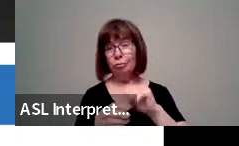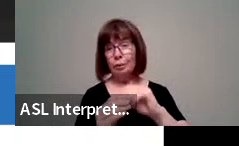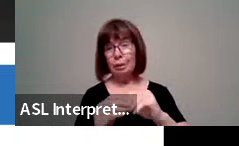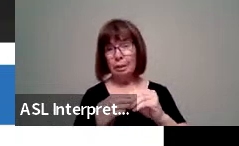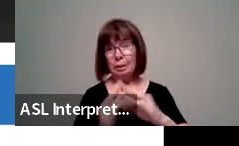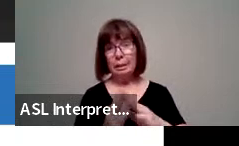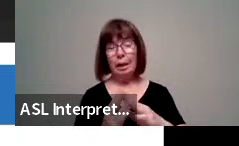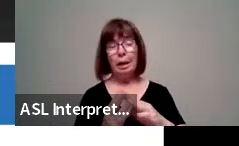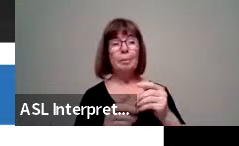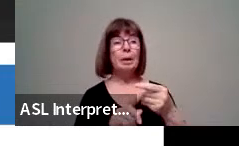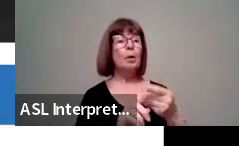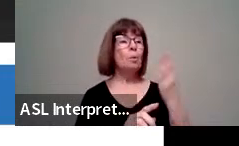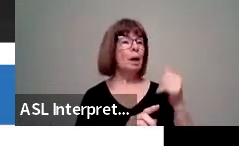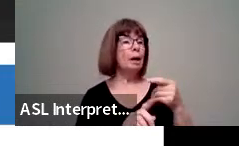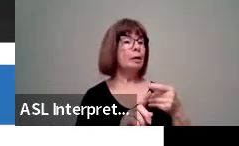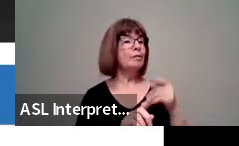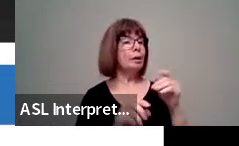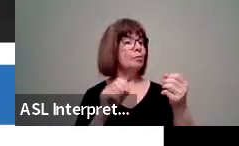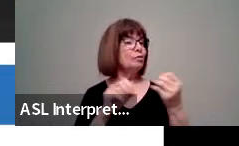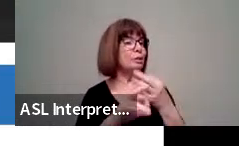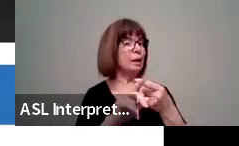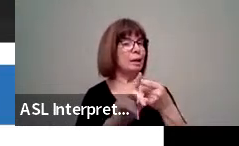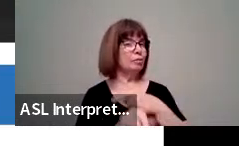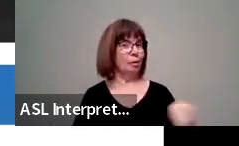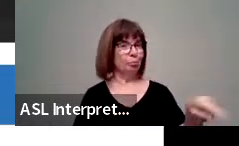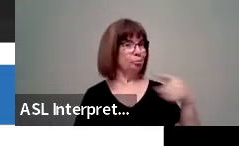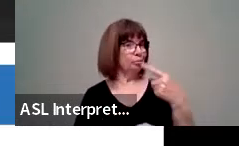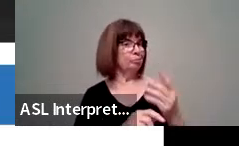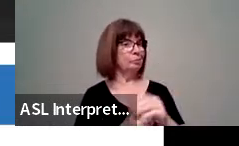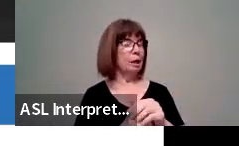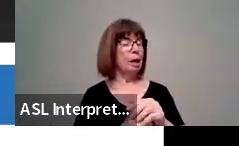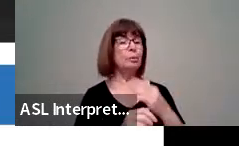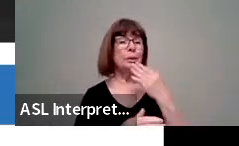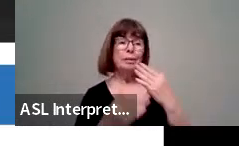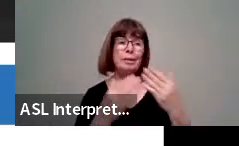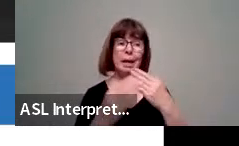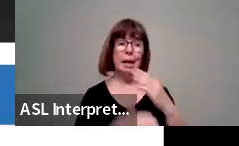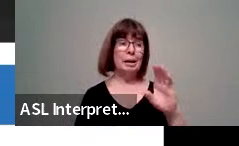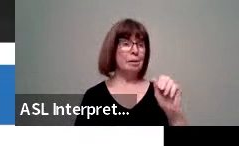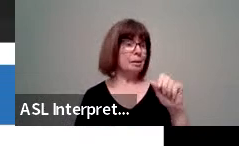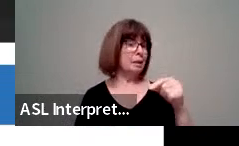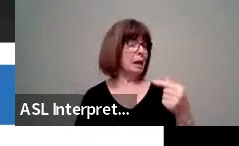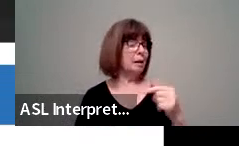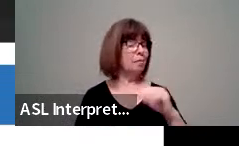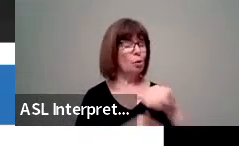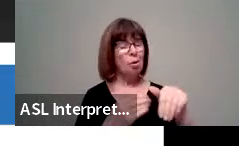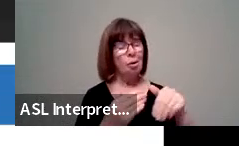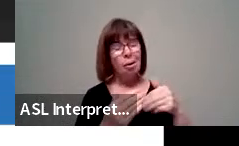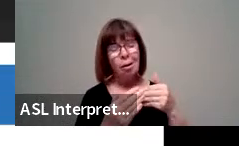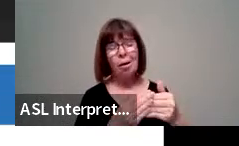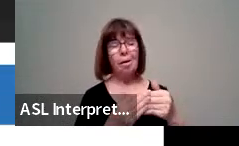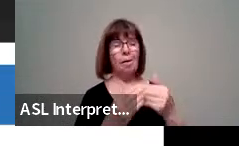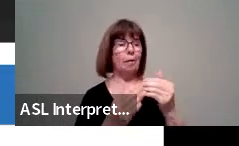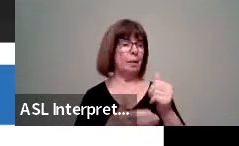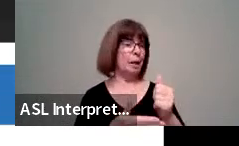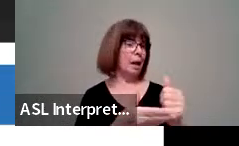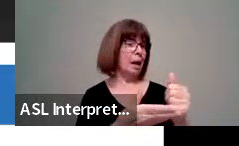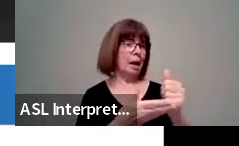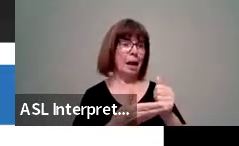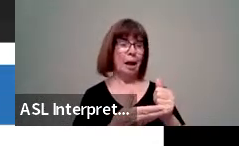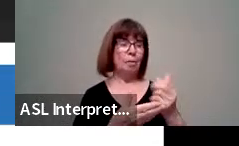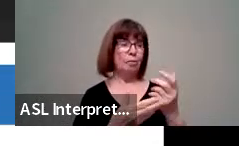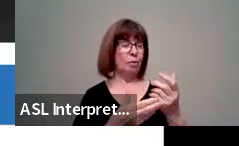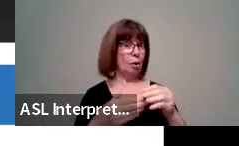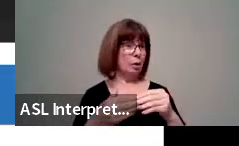feedback that you've given. I really want to thank the CAG for all of the help that you've given in